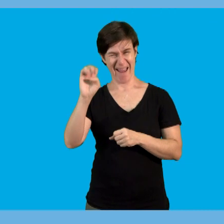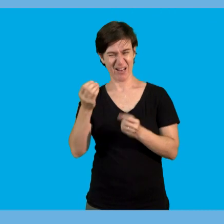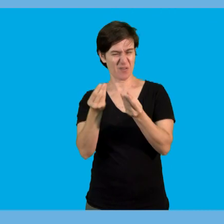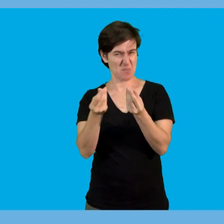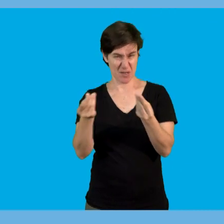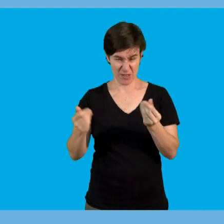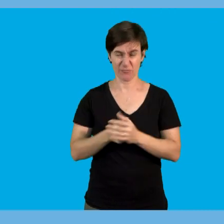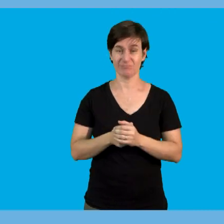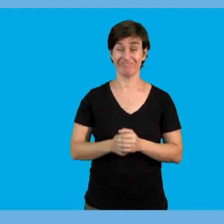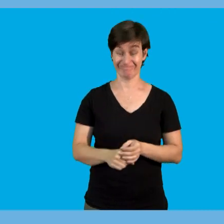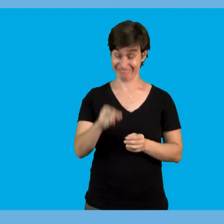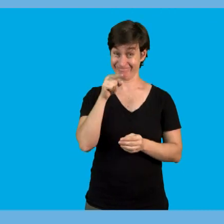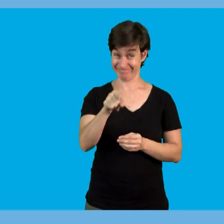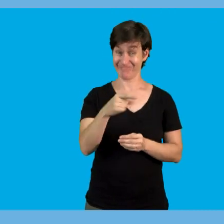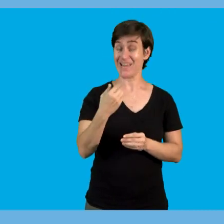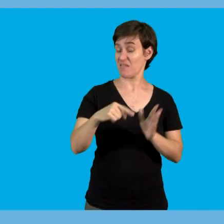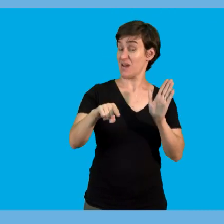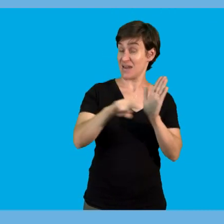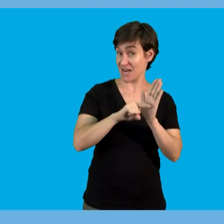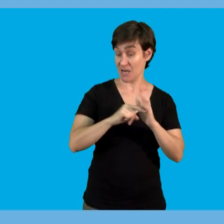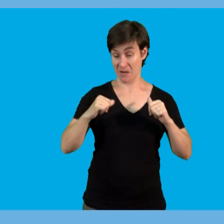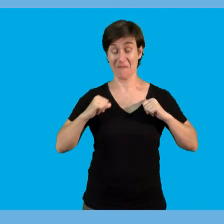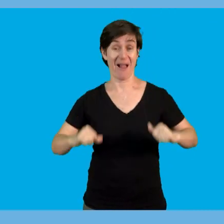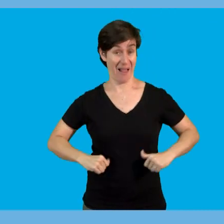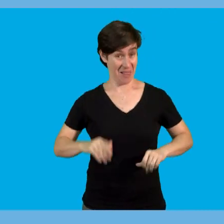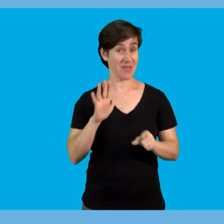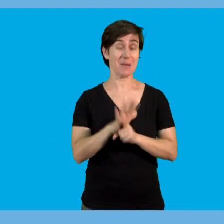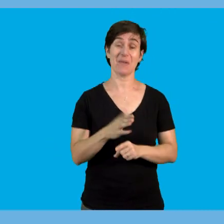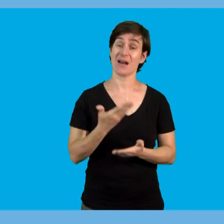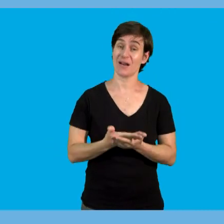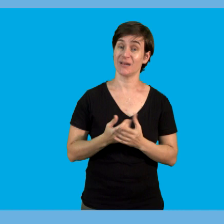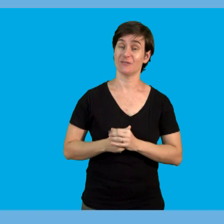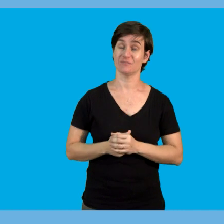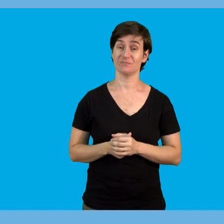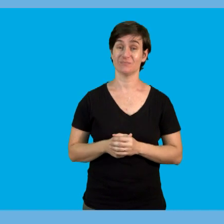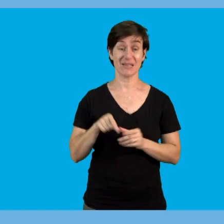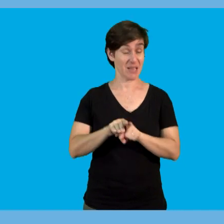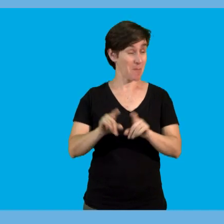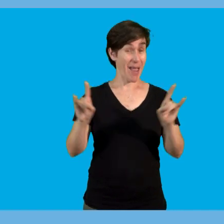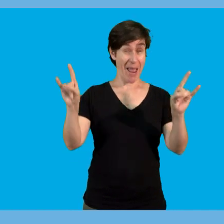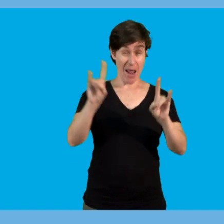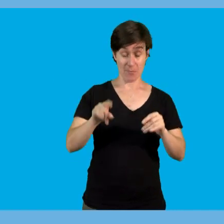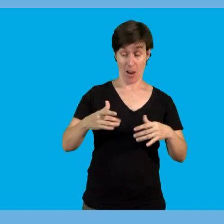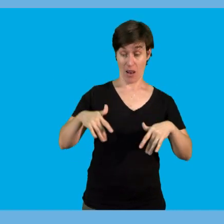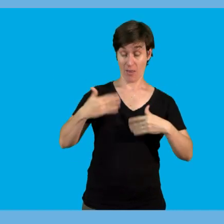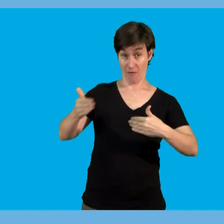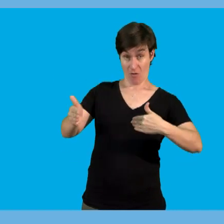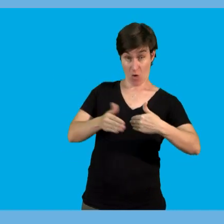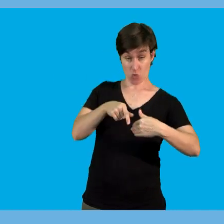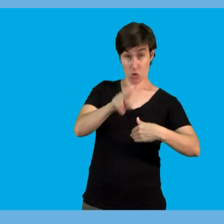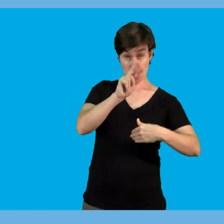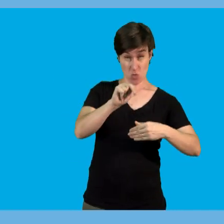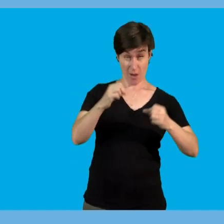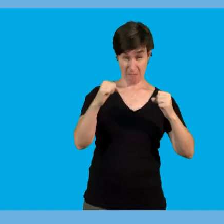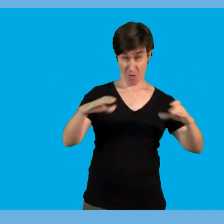remember, radioactive materials, they can have also negative health impacts on people and also even the animals that are living around